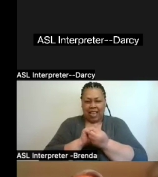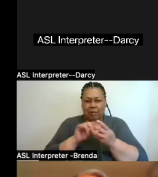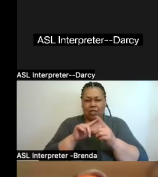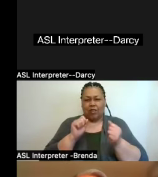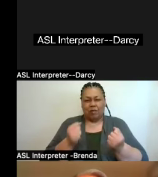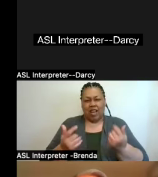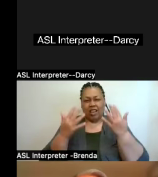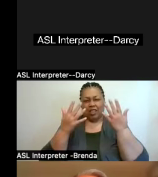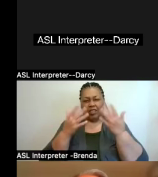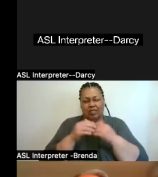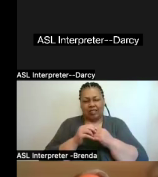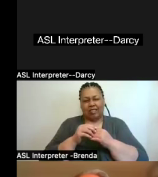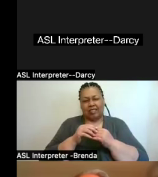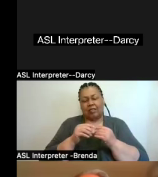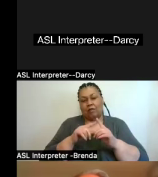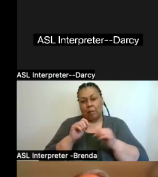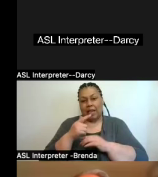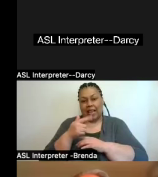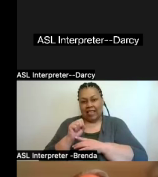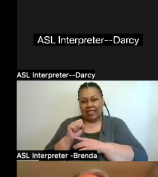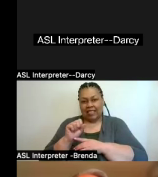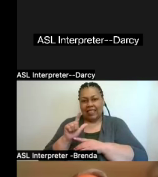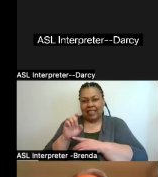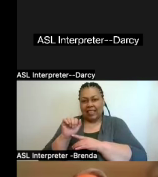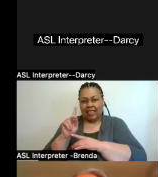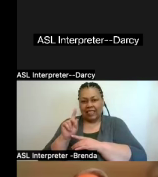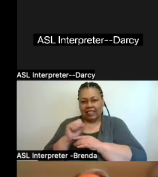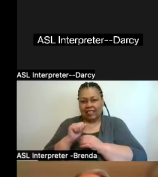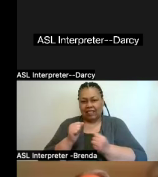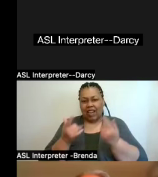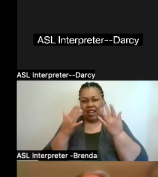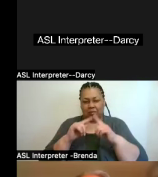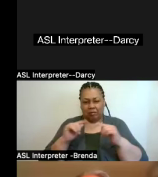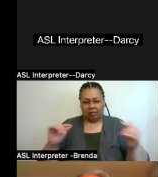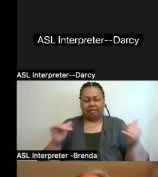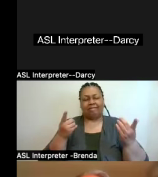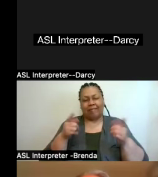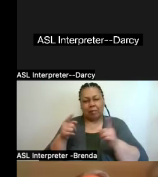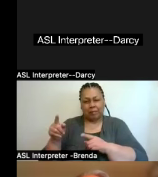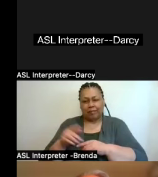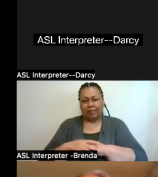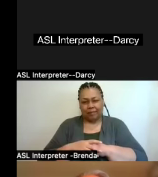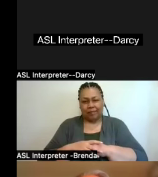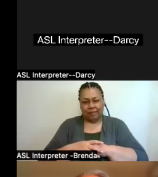as a result of the gas leaks and fires that broke out from them. Next.